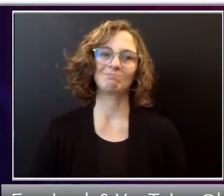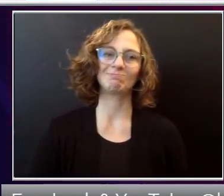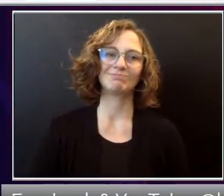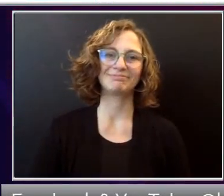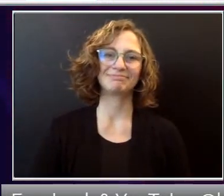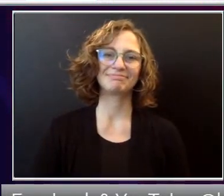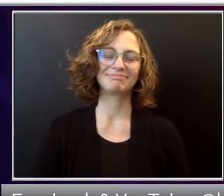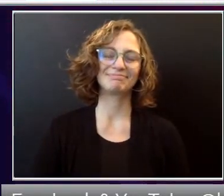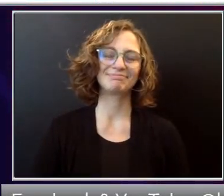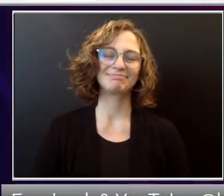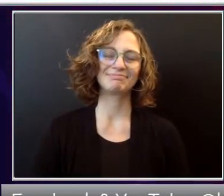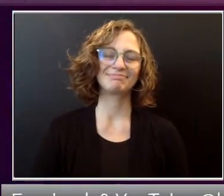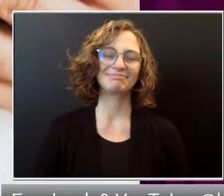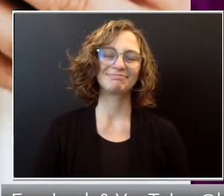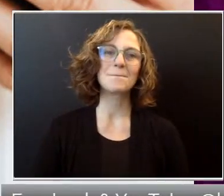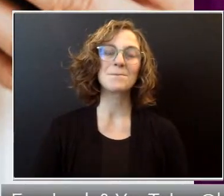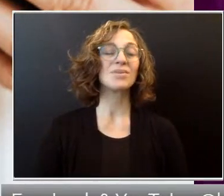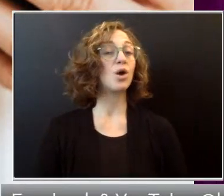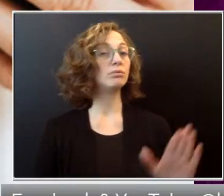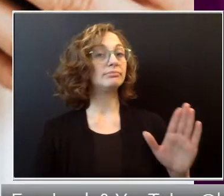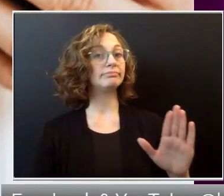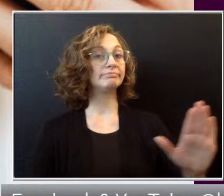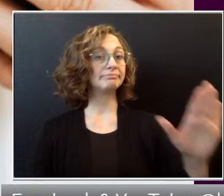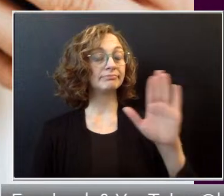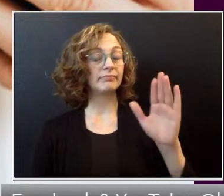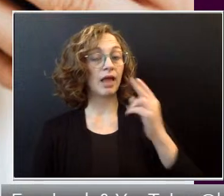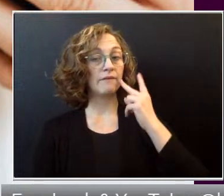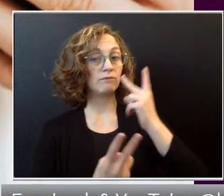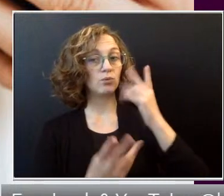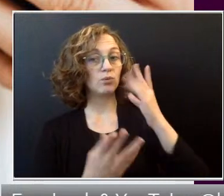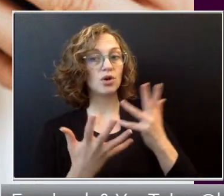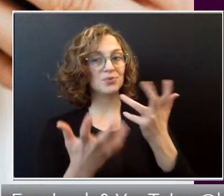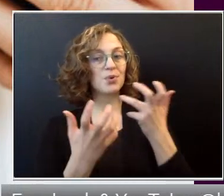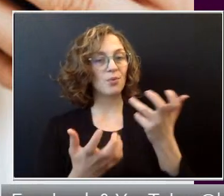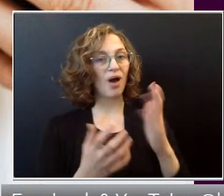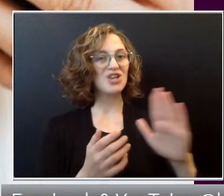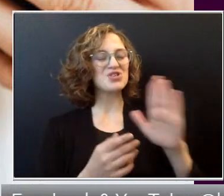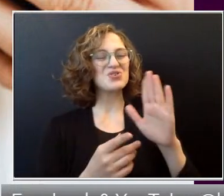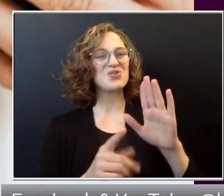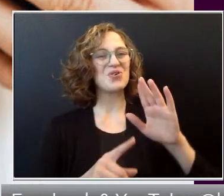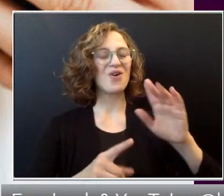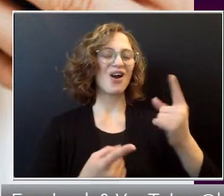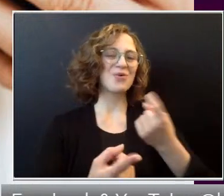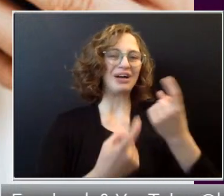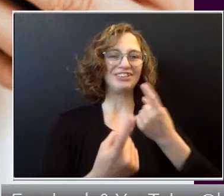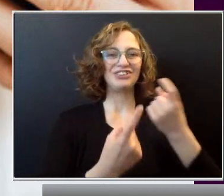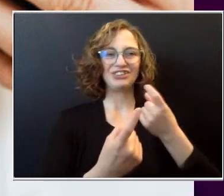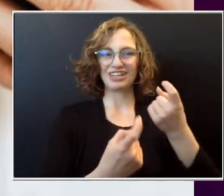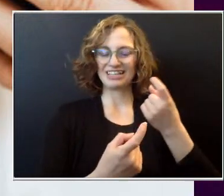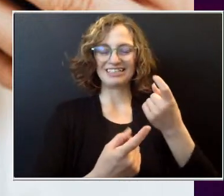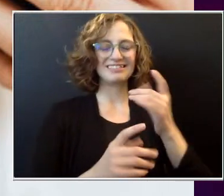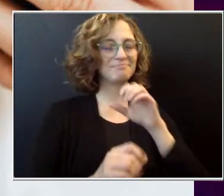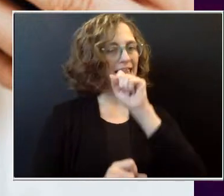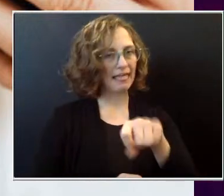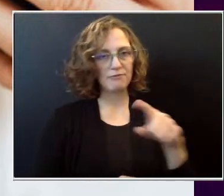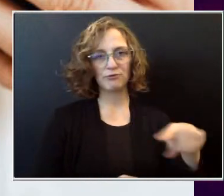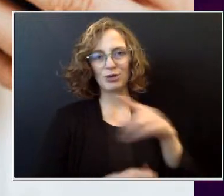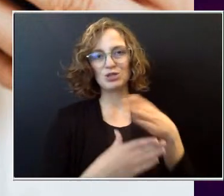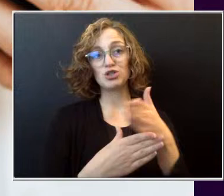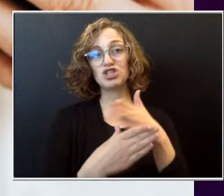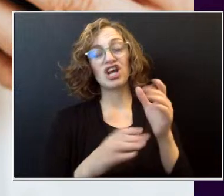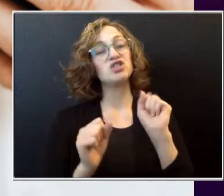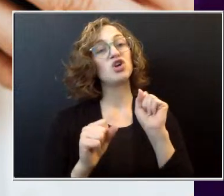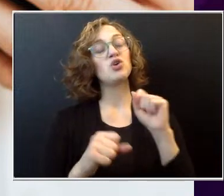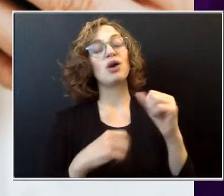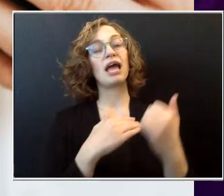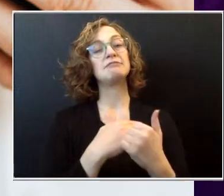We want to get all your questions answered for our viewers at home. Love when you send them to us. Be sure to connect with us, and you can do that in real time on Facebook,